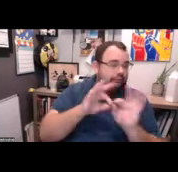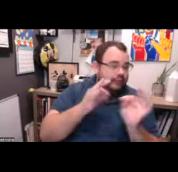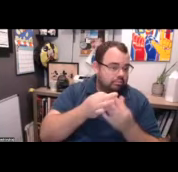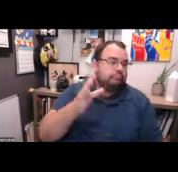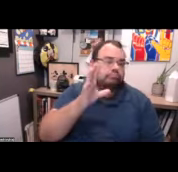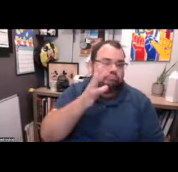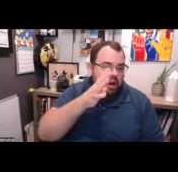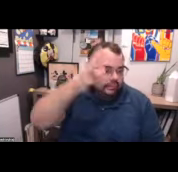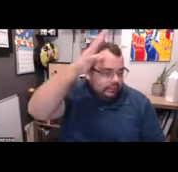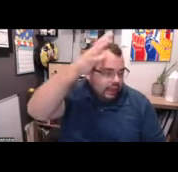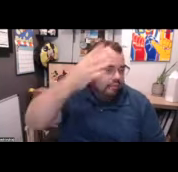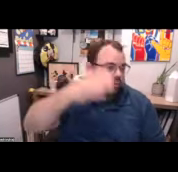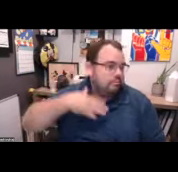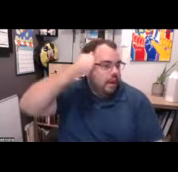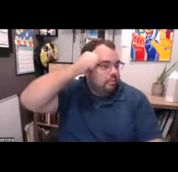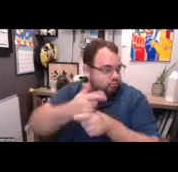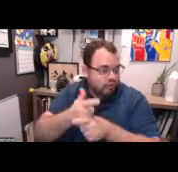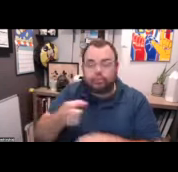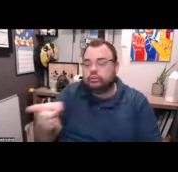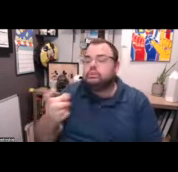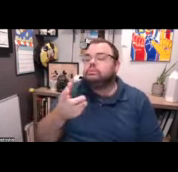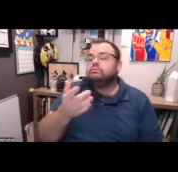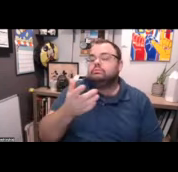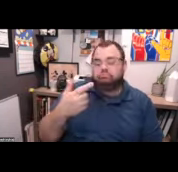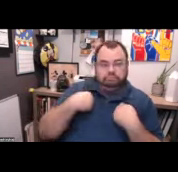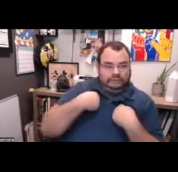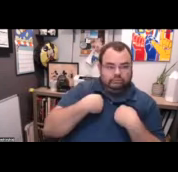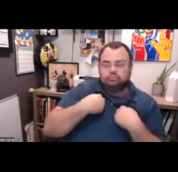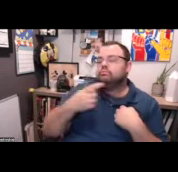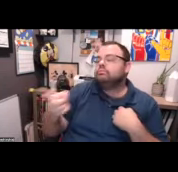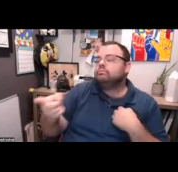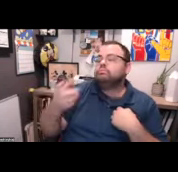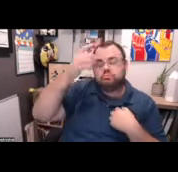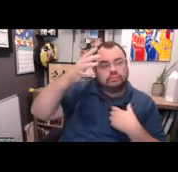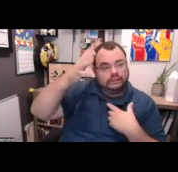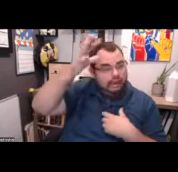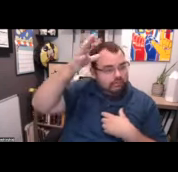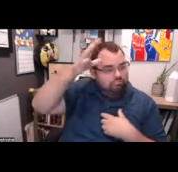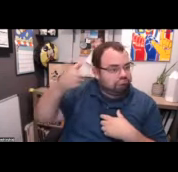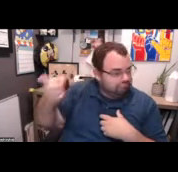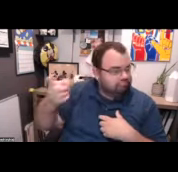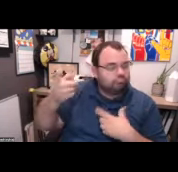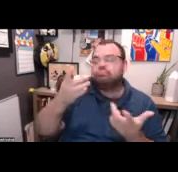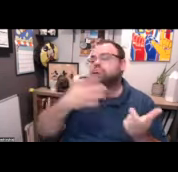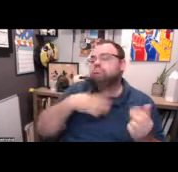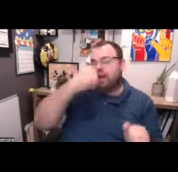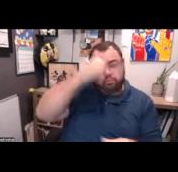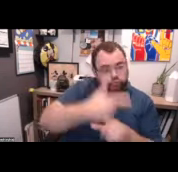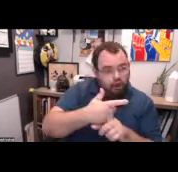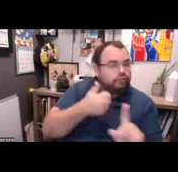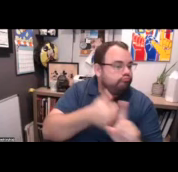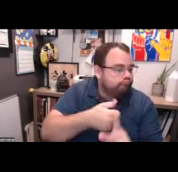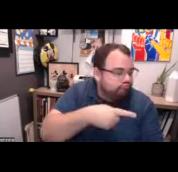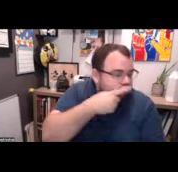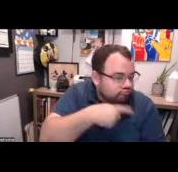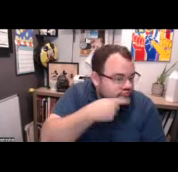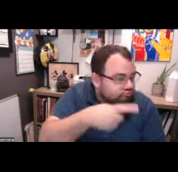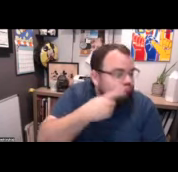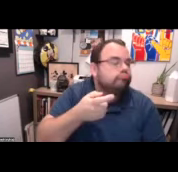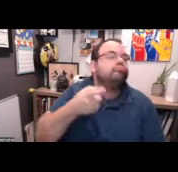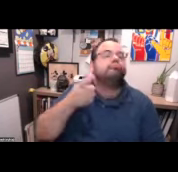island. So this is my family, my parents, my brother, me, and my